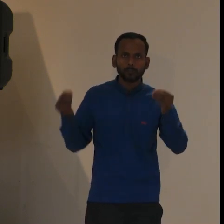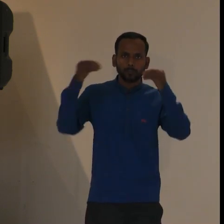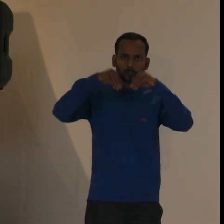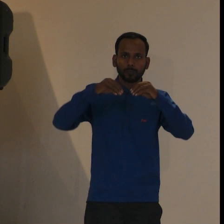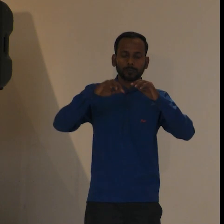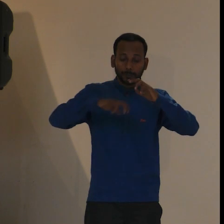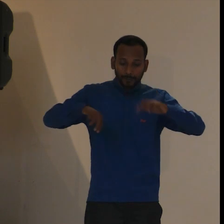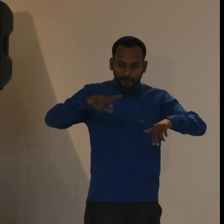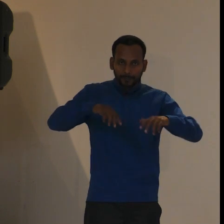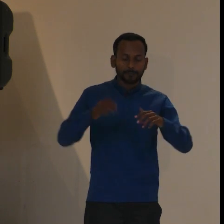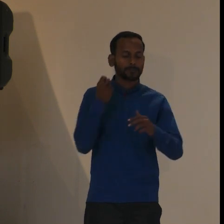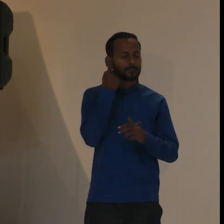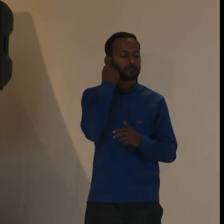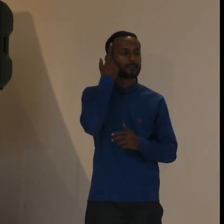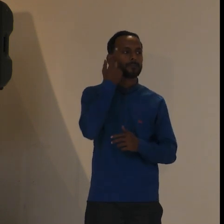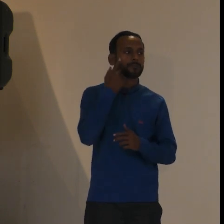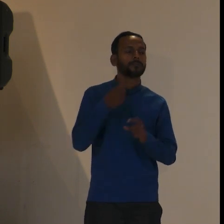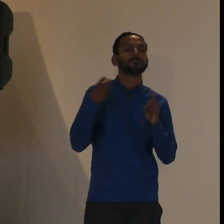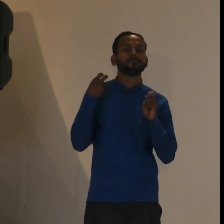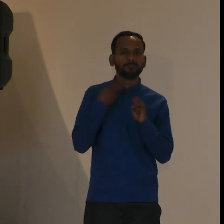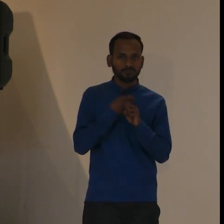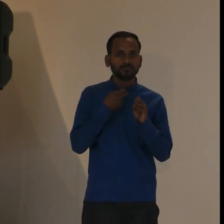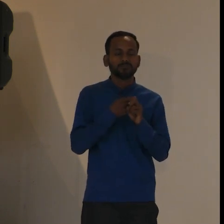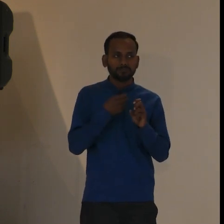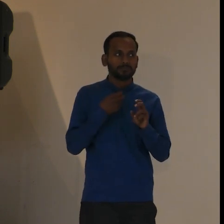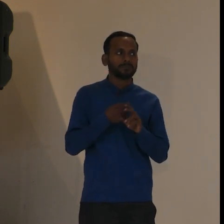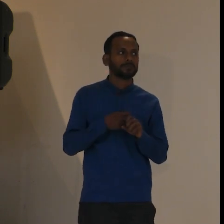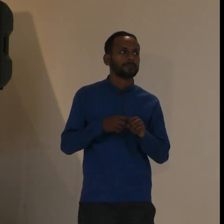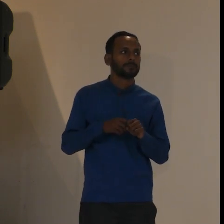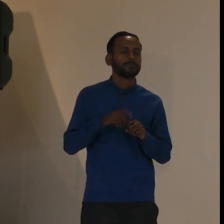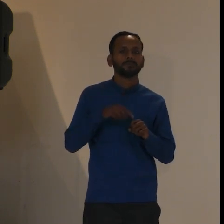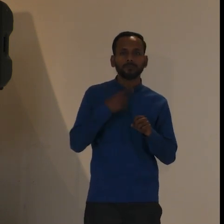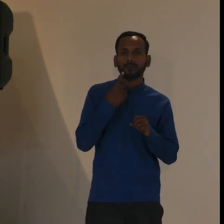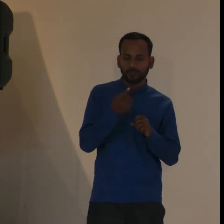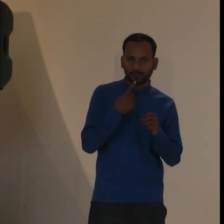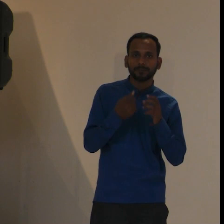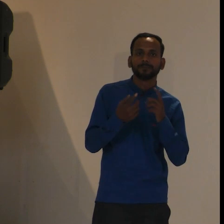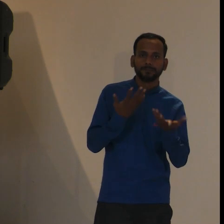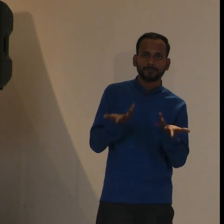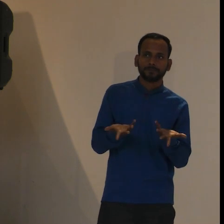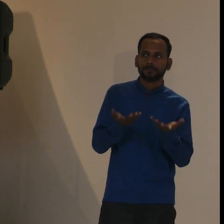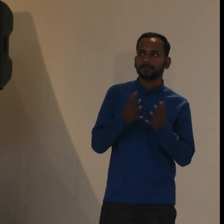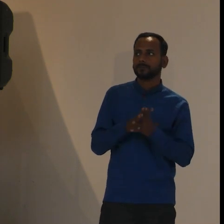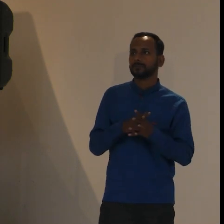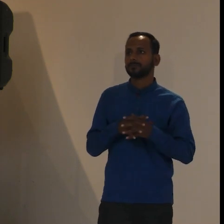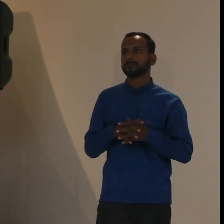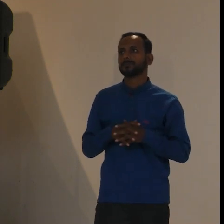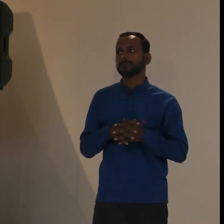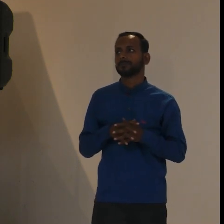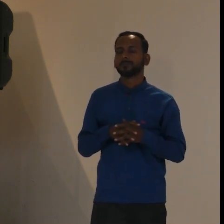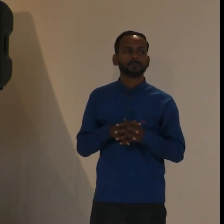is where I've heard the contributors from different countries address that. So that is all I can say in that regard. I hope that addresses some part of what you